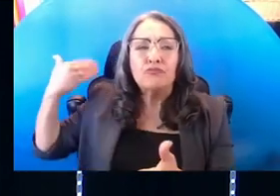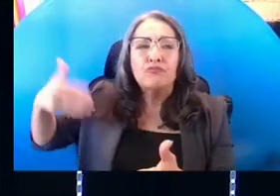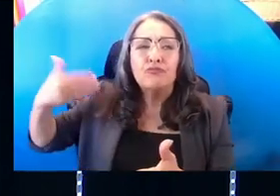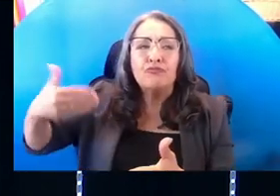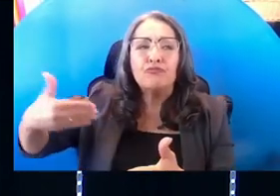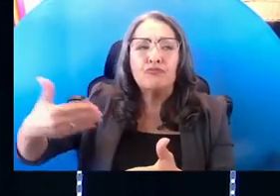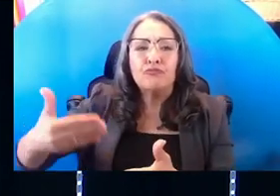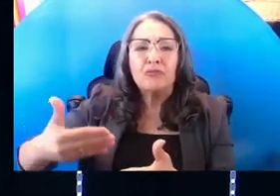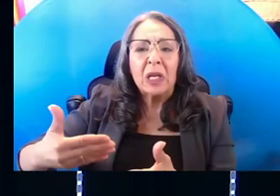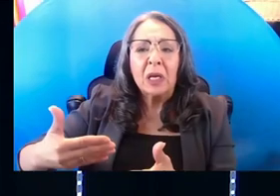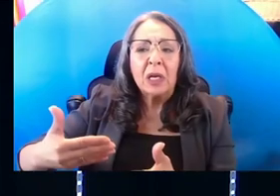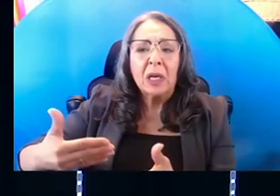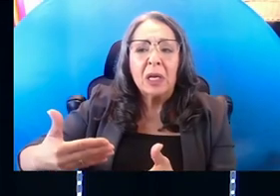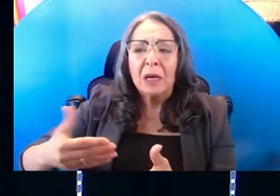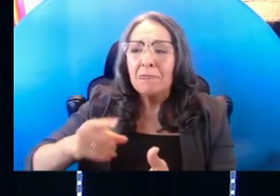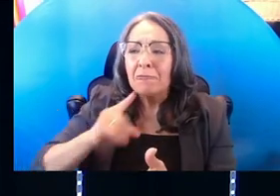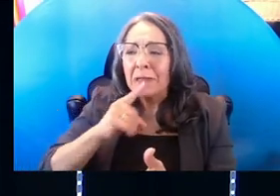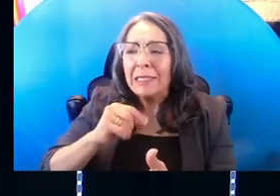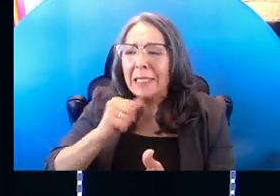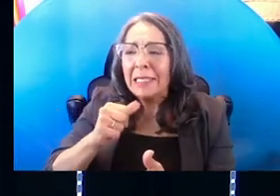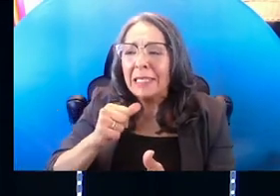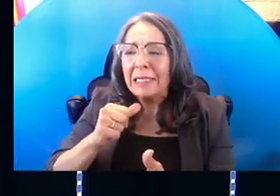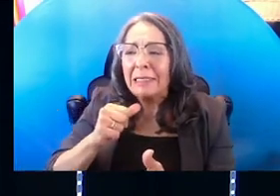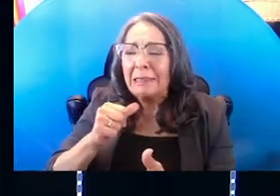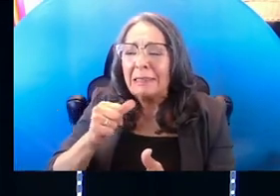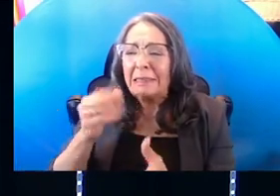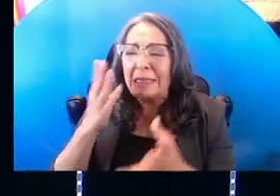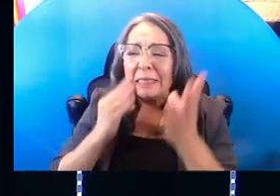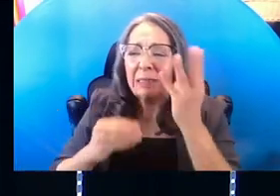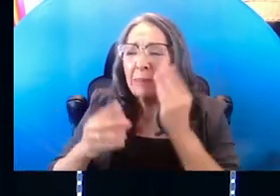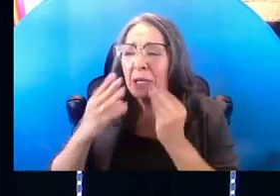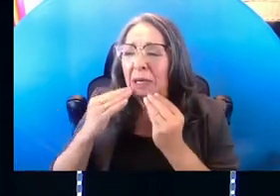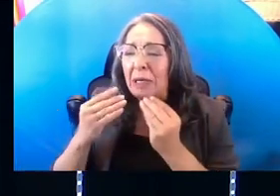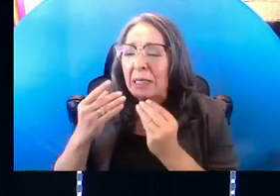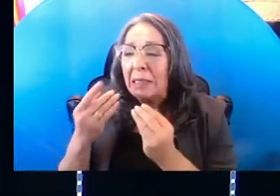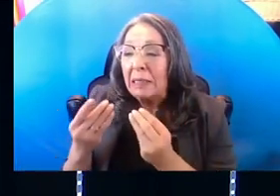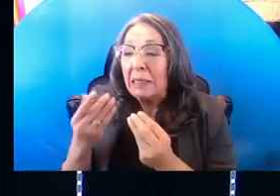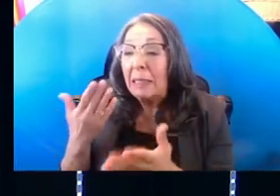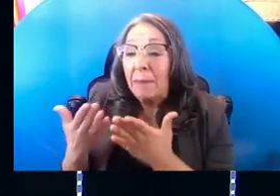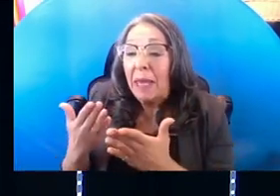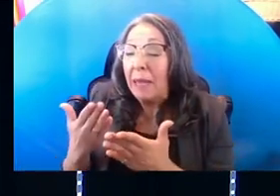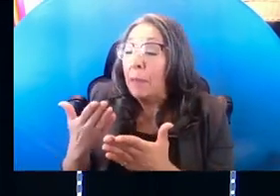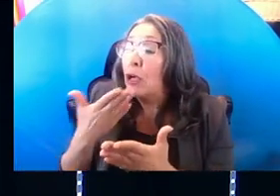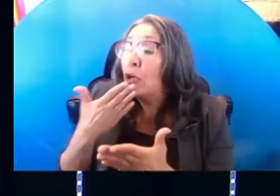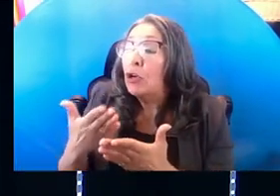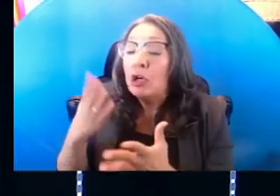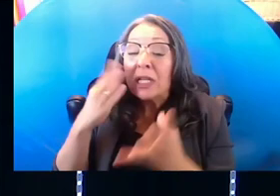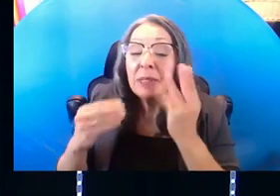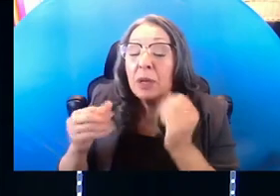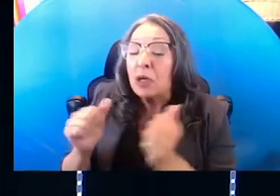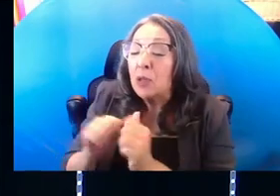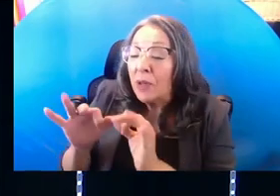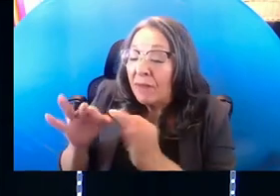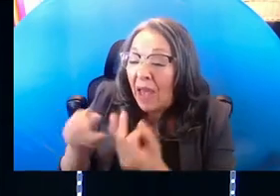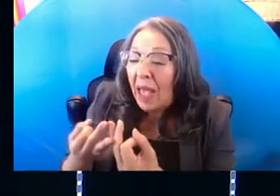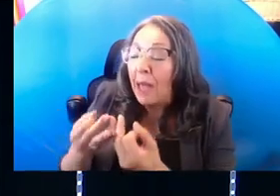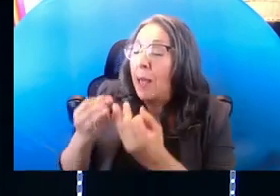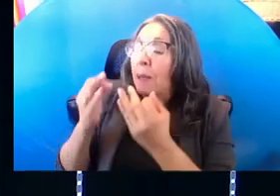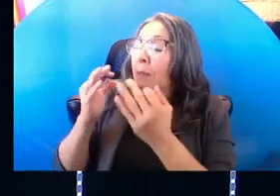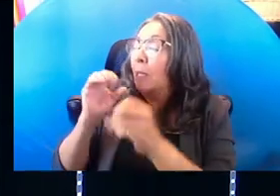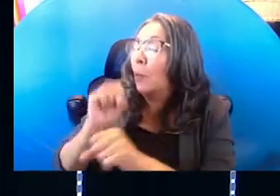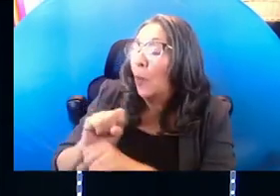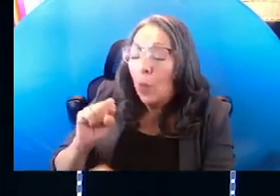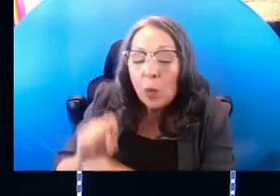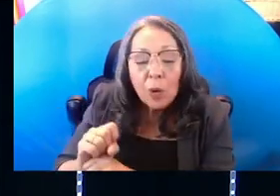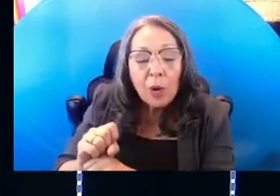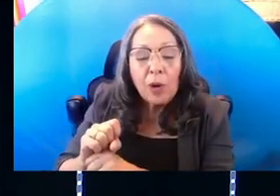I didn't get to experience them. There were all these good things, maybe with my kids, with my family, with my work, with whatever it may be, that